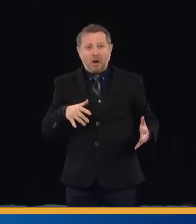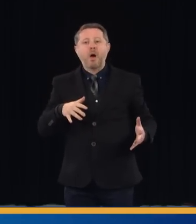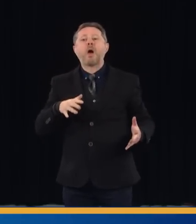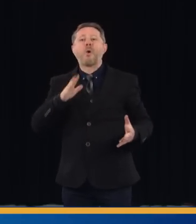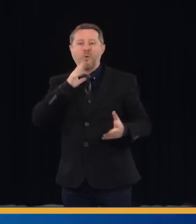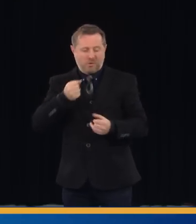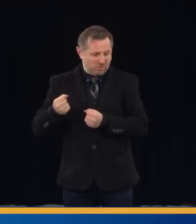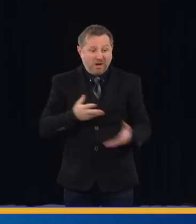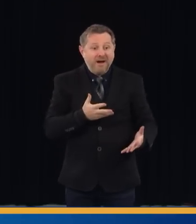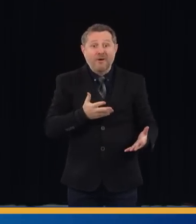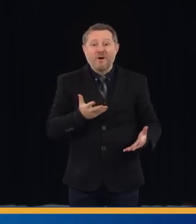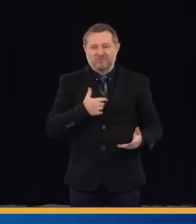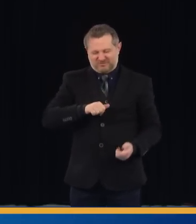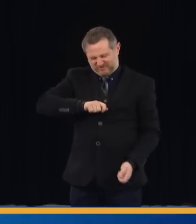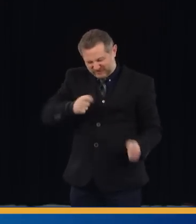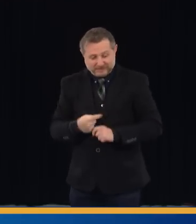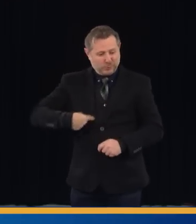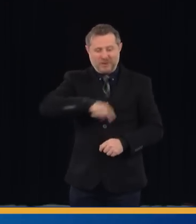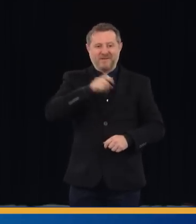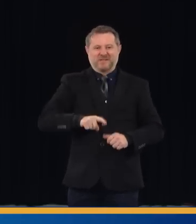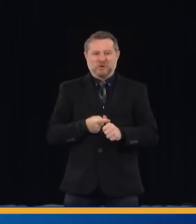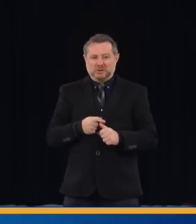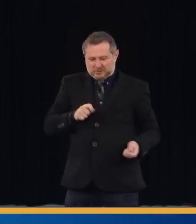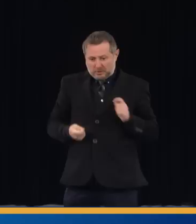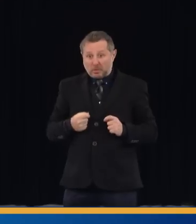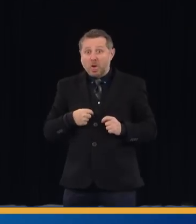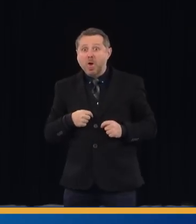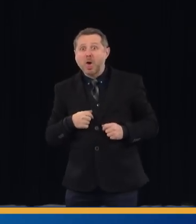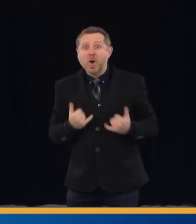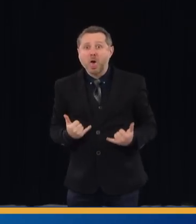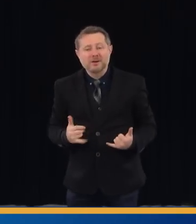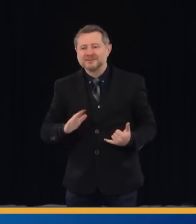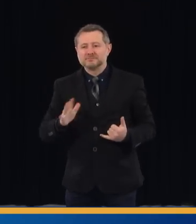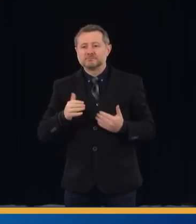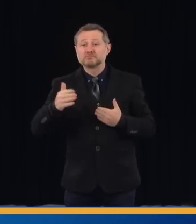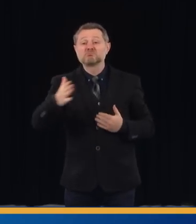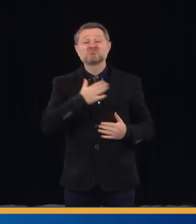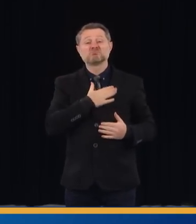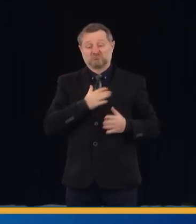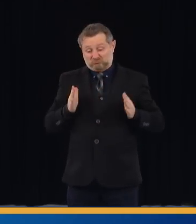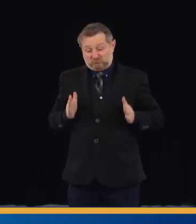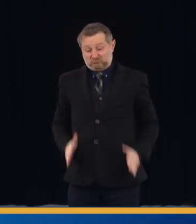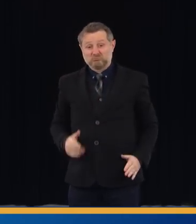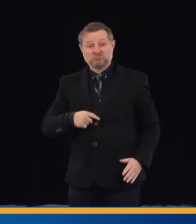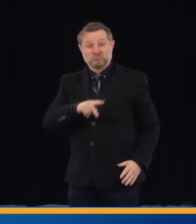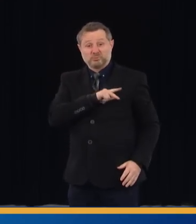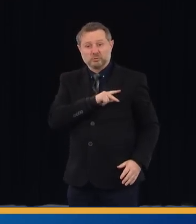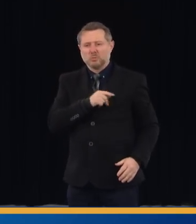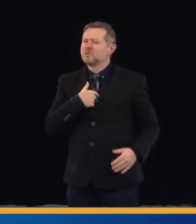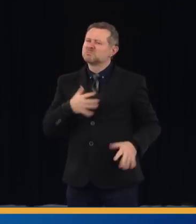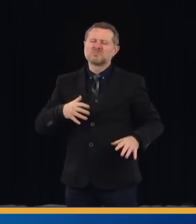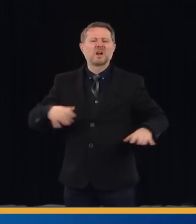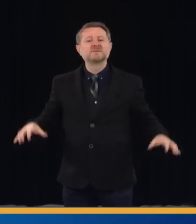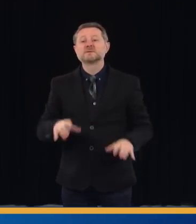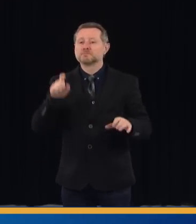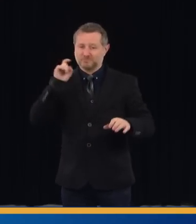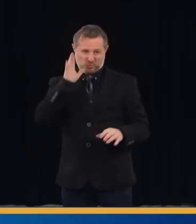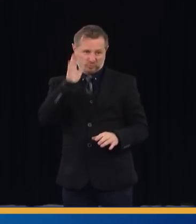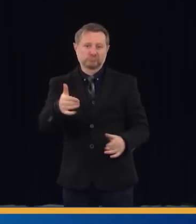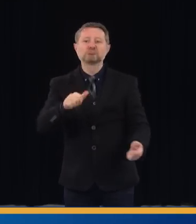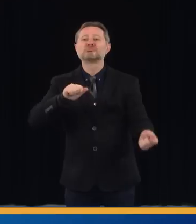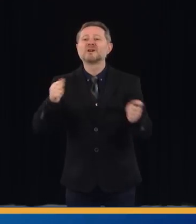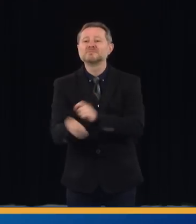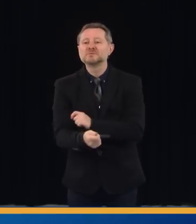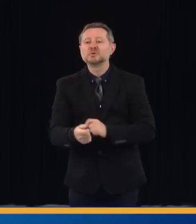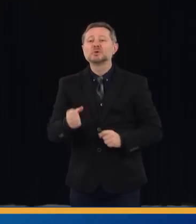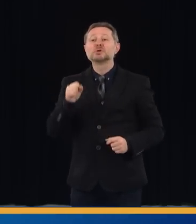It is going to be transformative on a personal basis, on a social